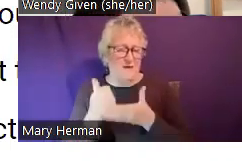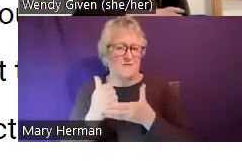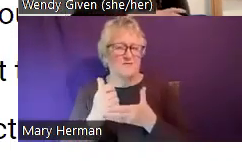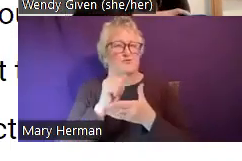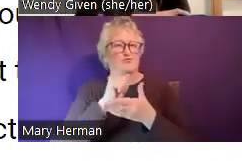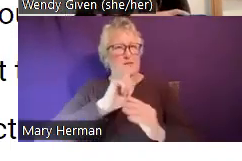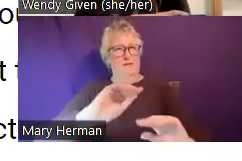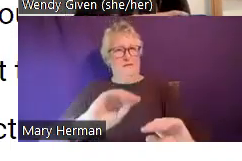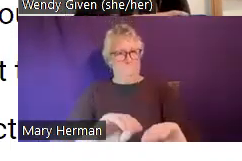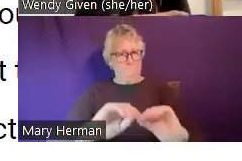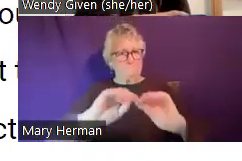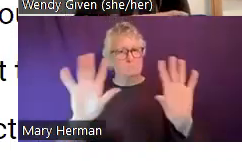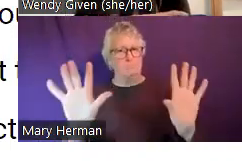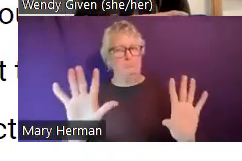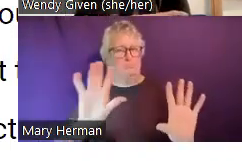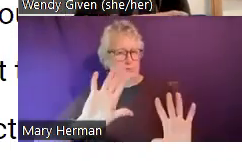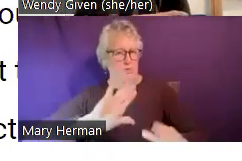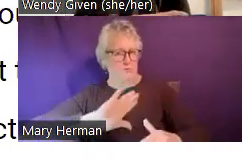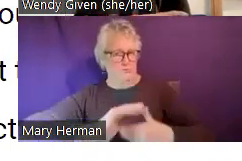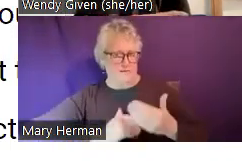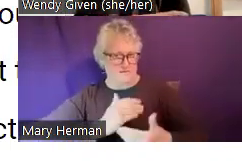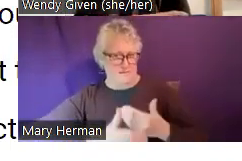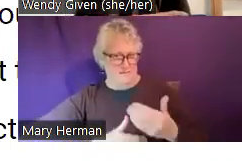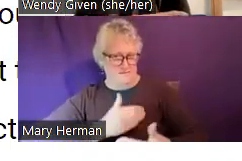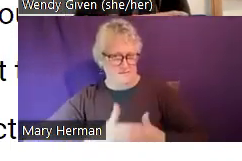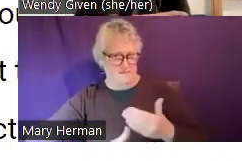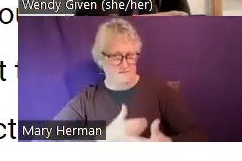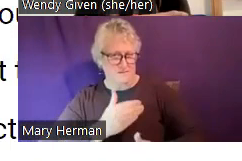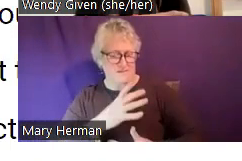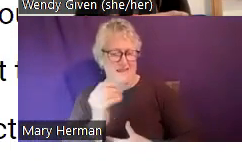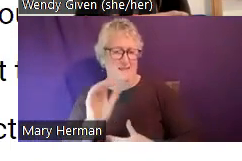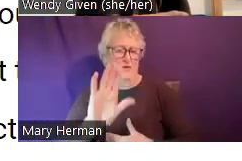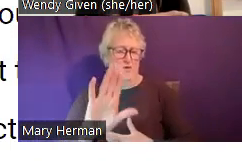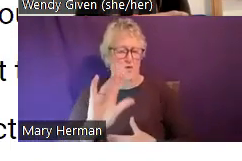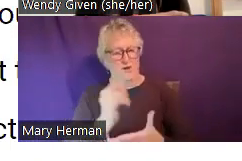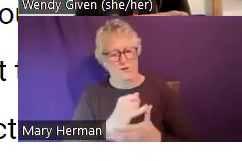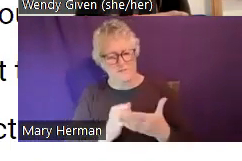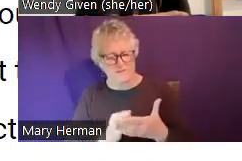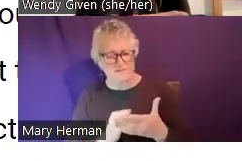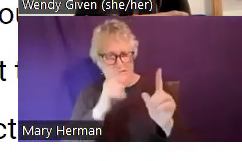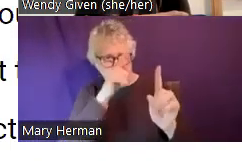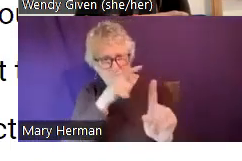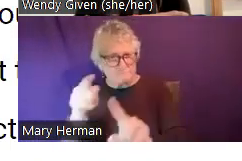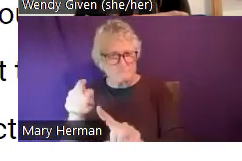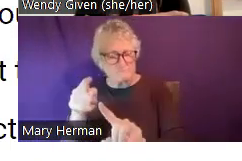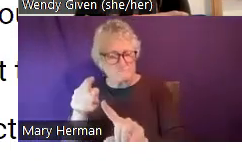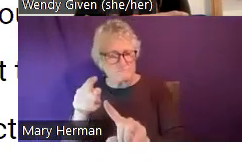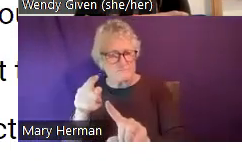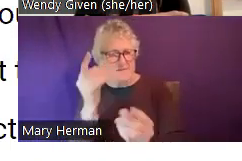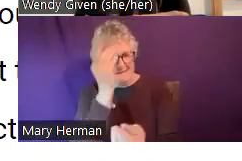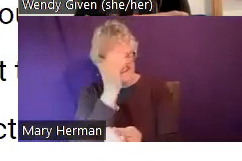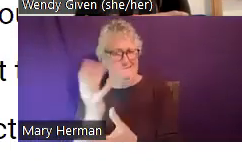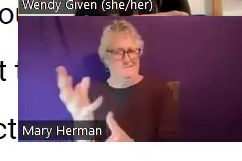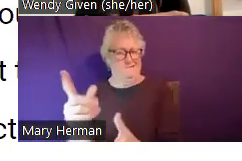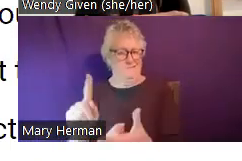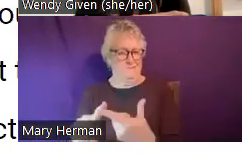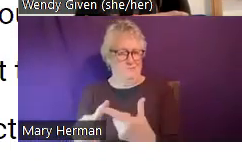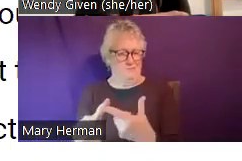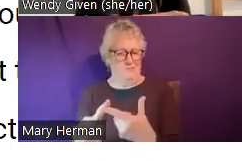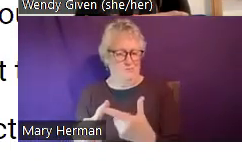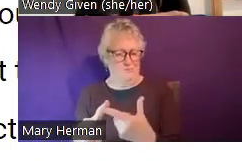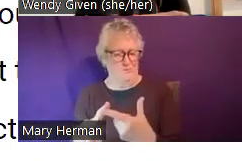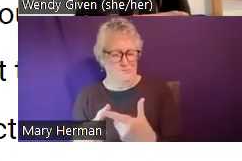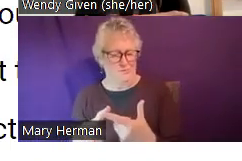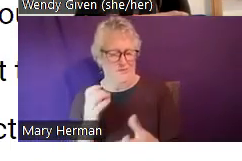your process and your artistic endeavors to the committee. So yeah, do not submit a proposal for